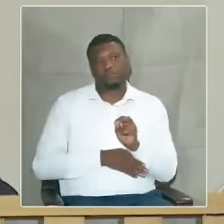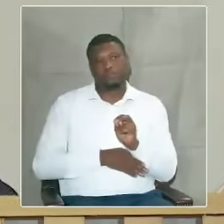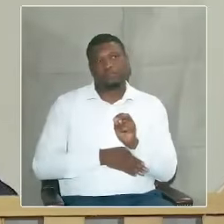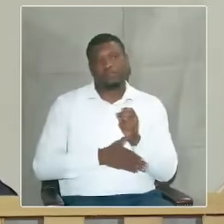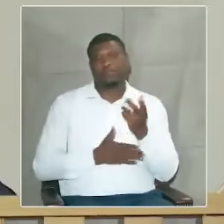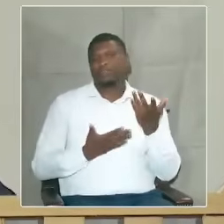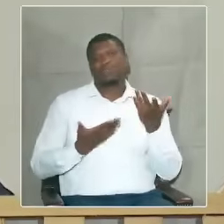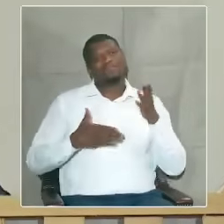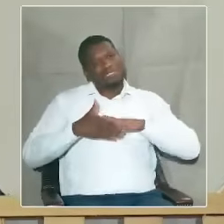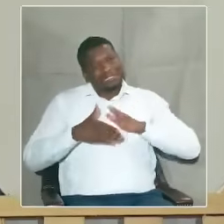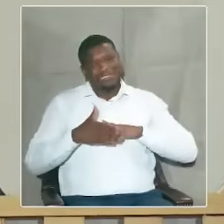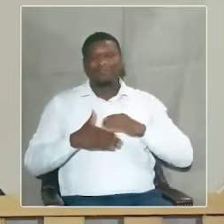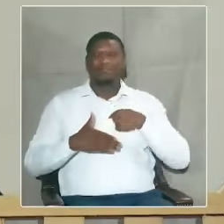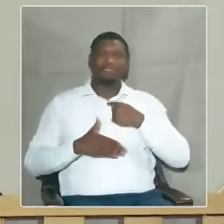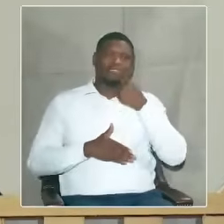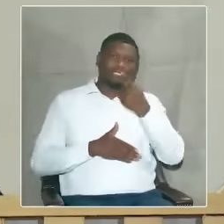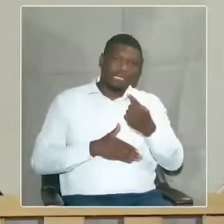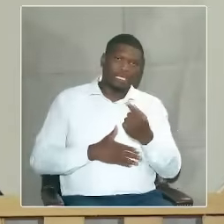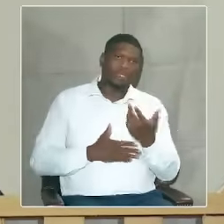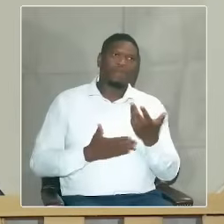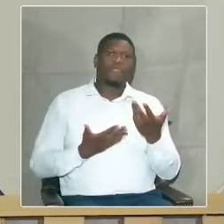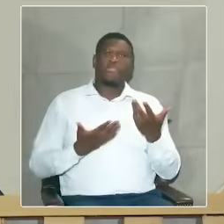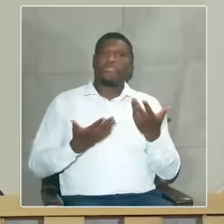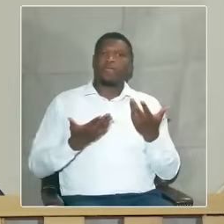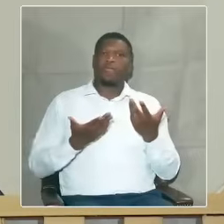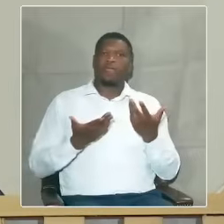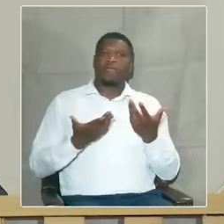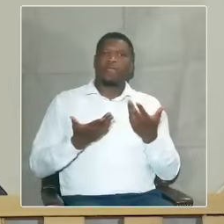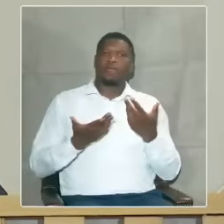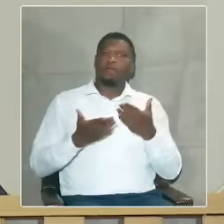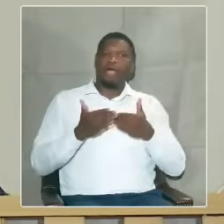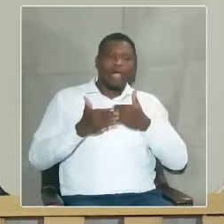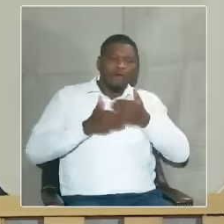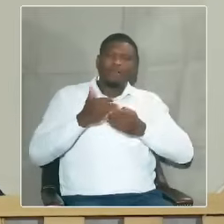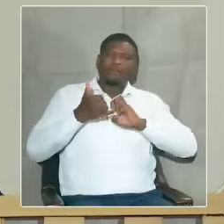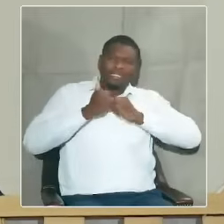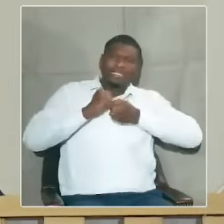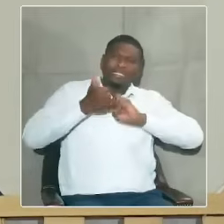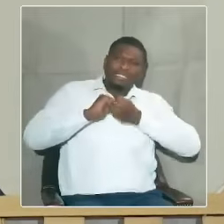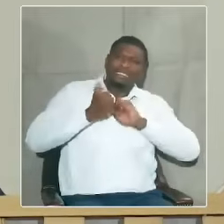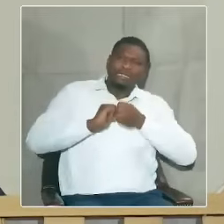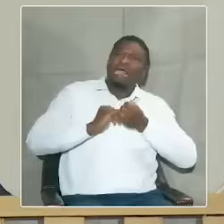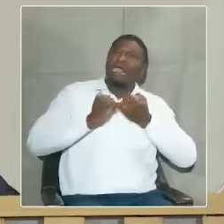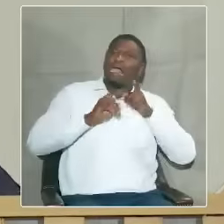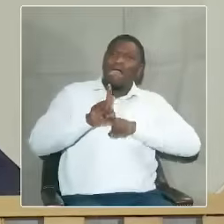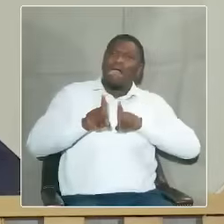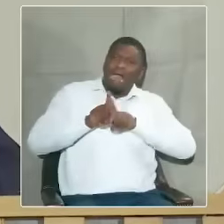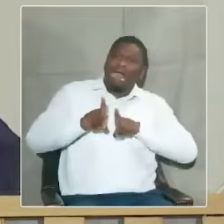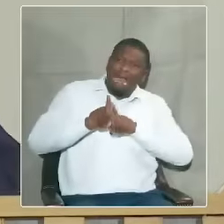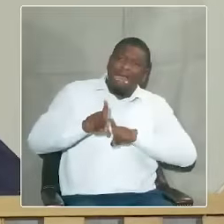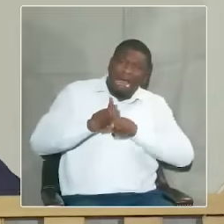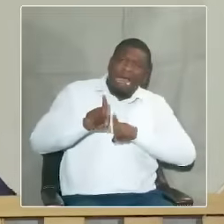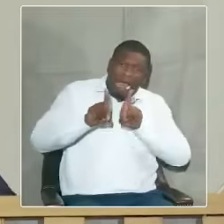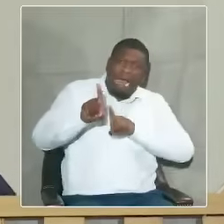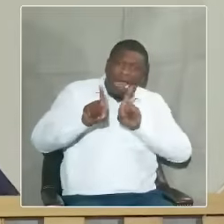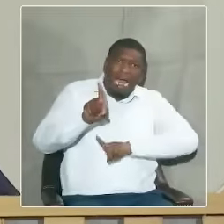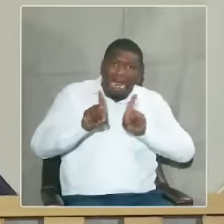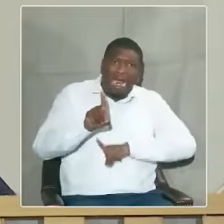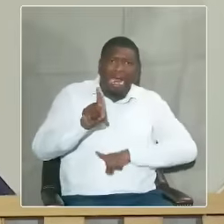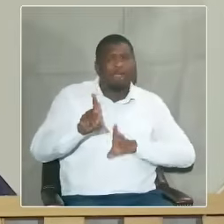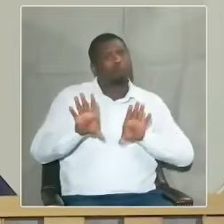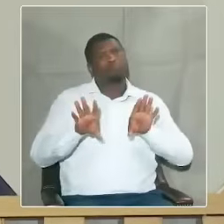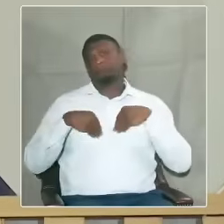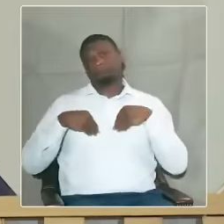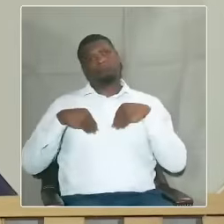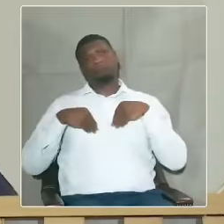that's why what I'm saying is that at this point in time, yes, in a way I'm giving into his